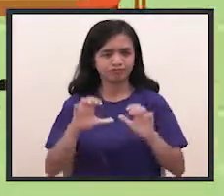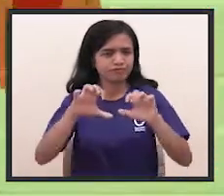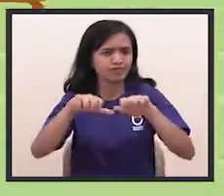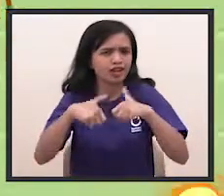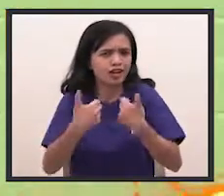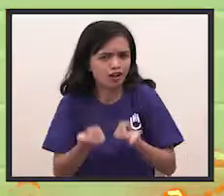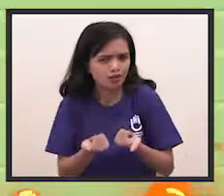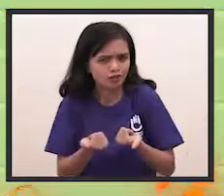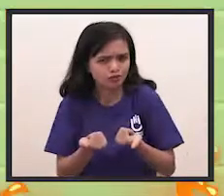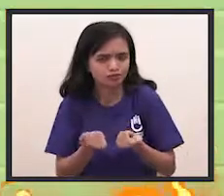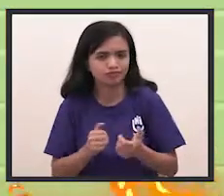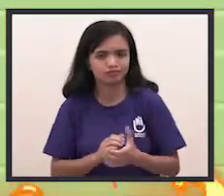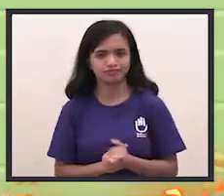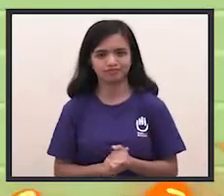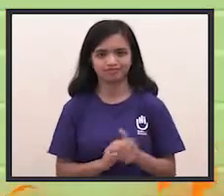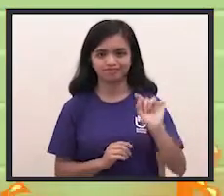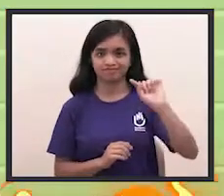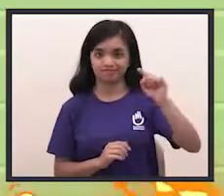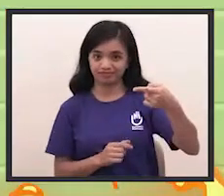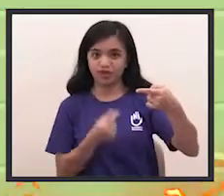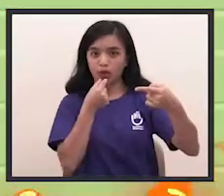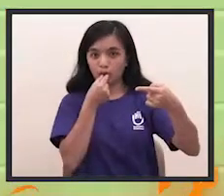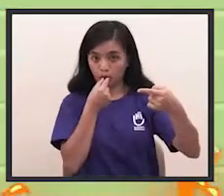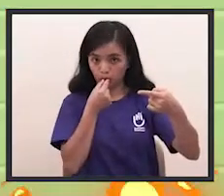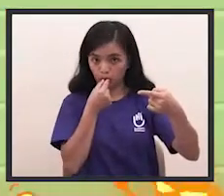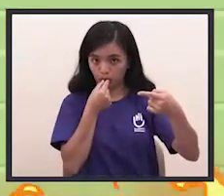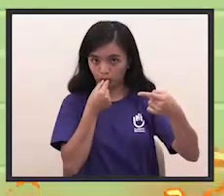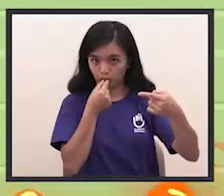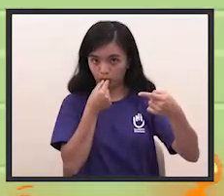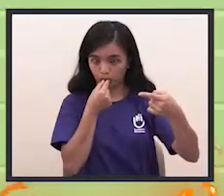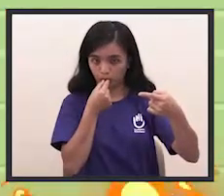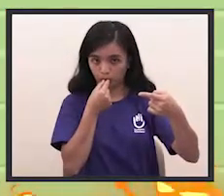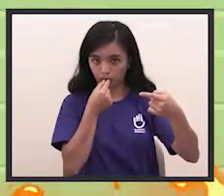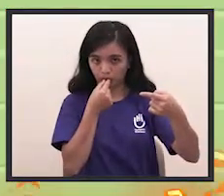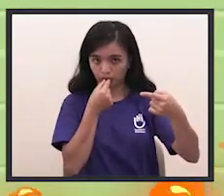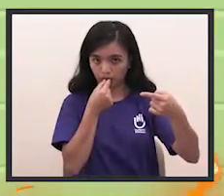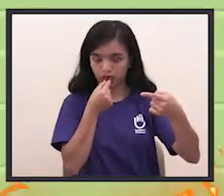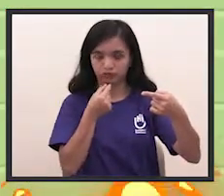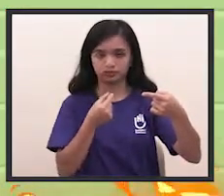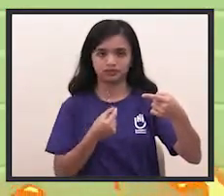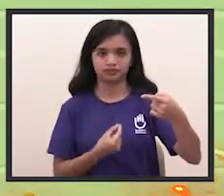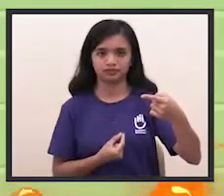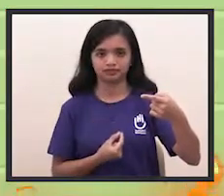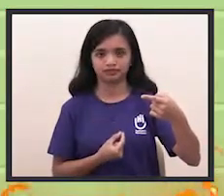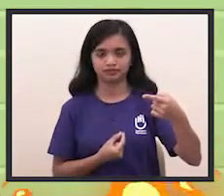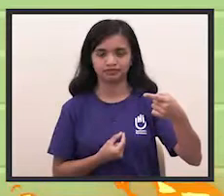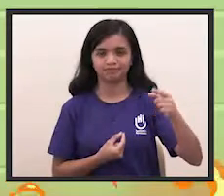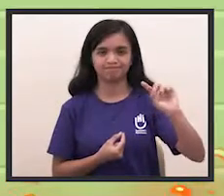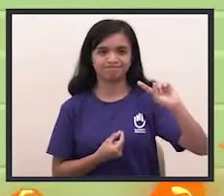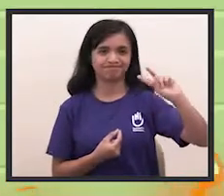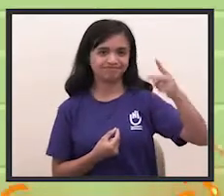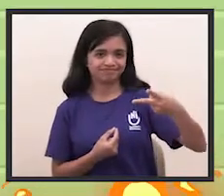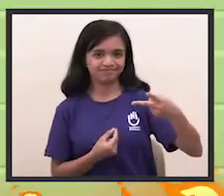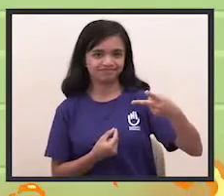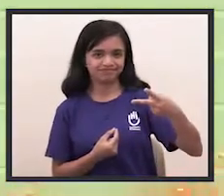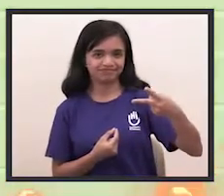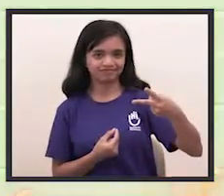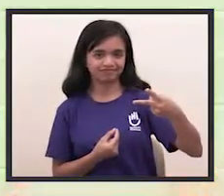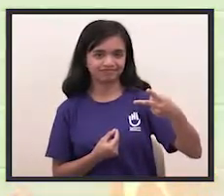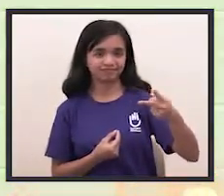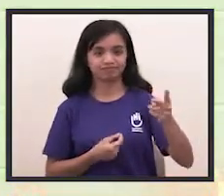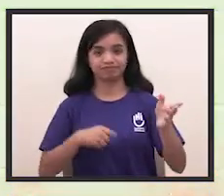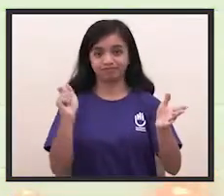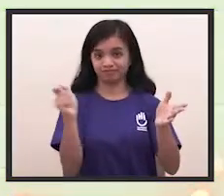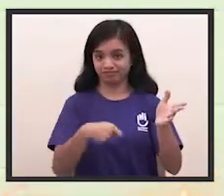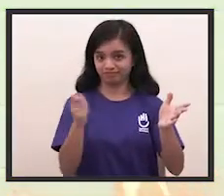children can create noises by whistling or by giving other sound signals, by